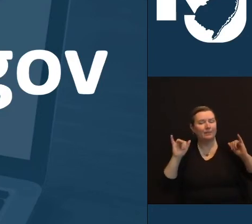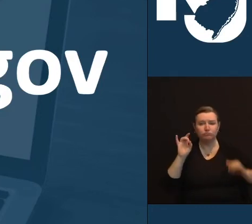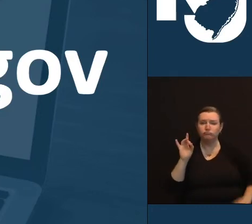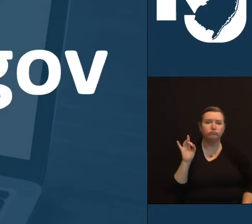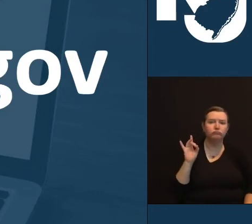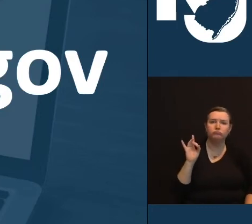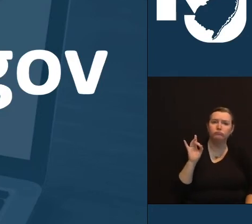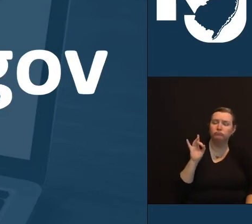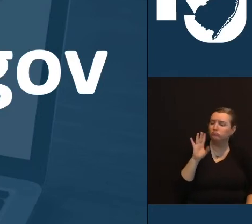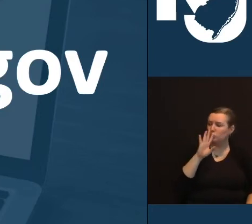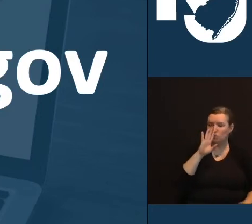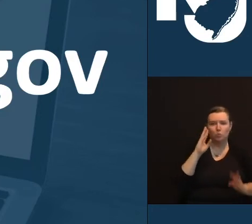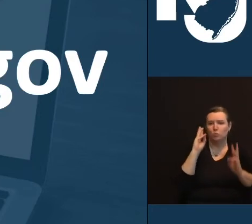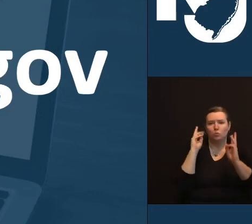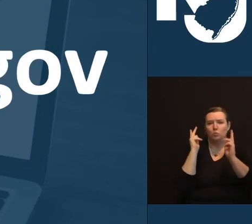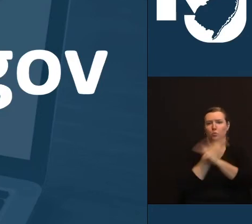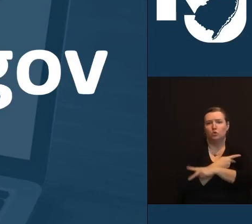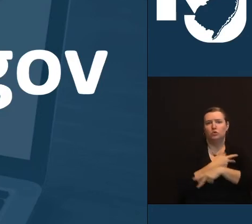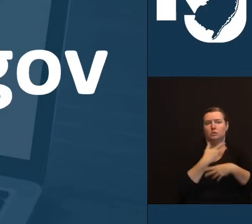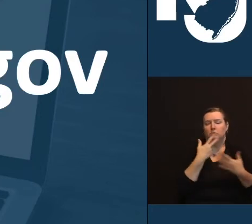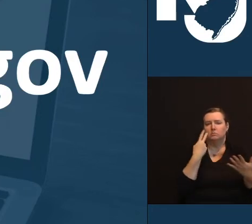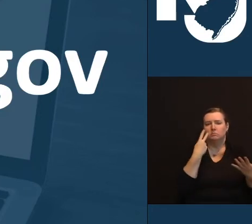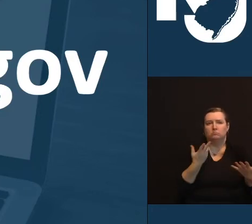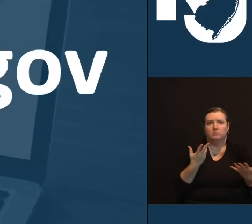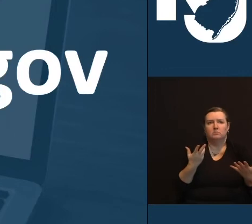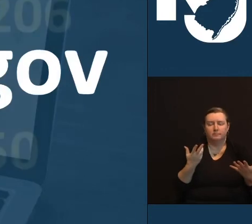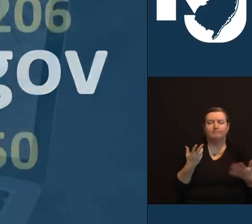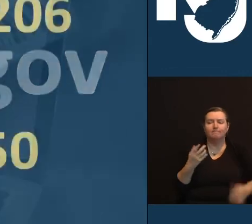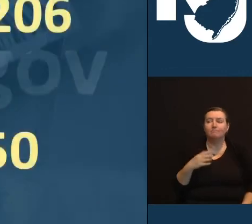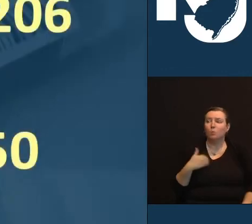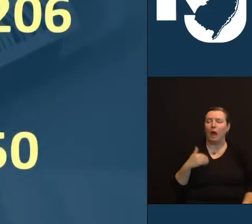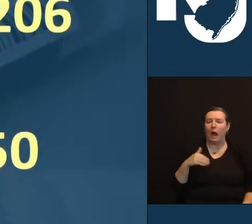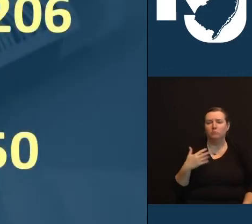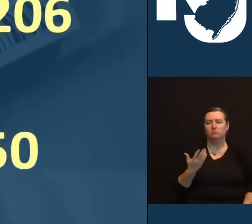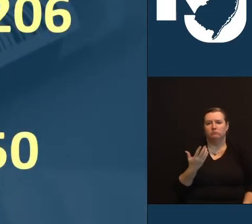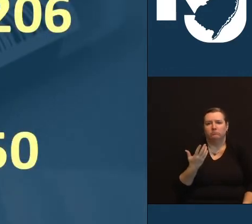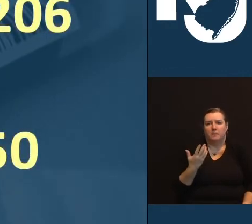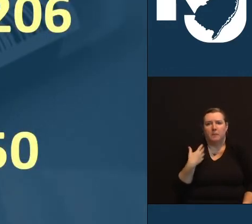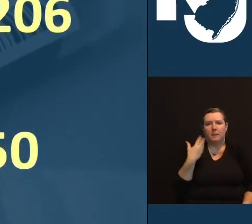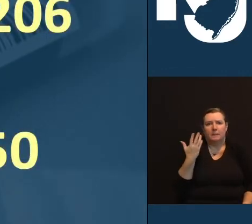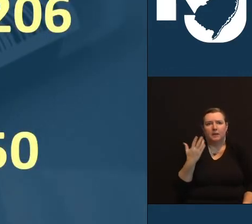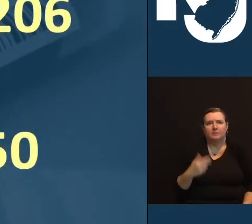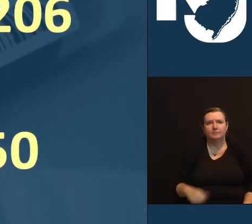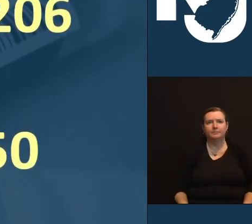worse than we had imagined. We have registered an unfathomable